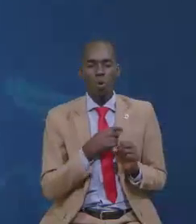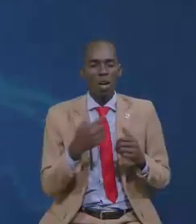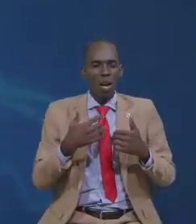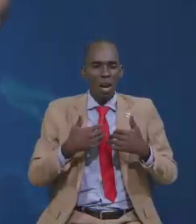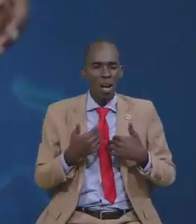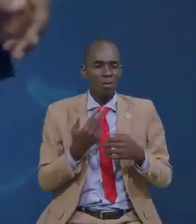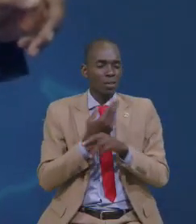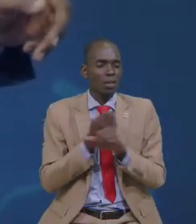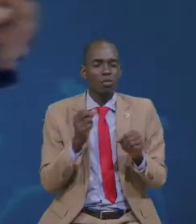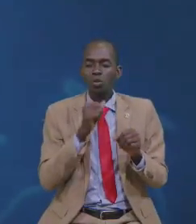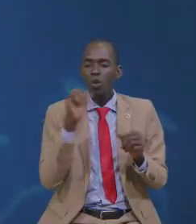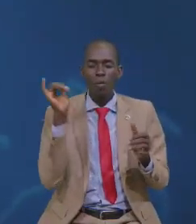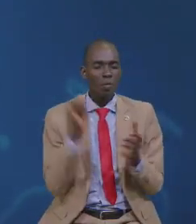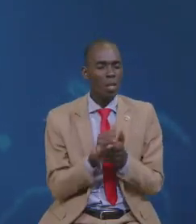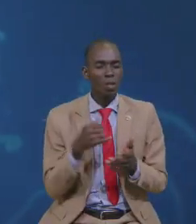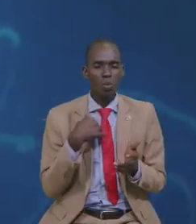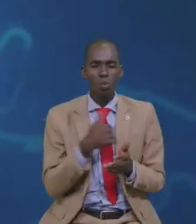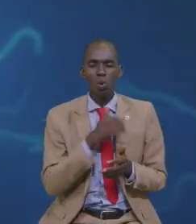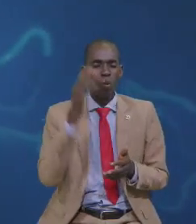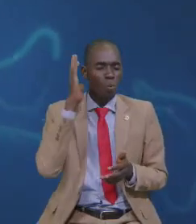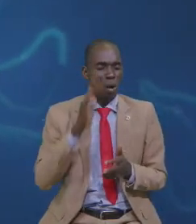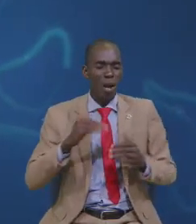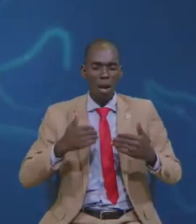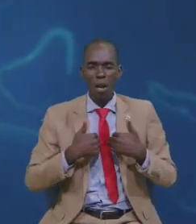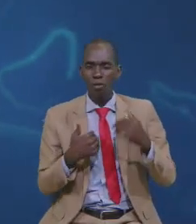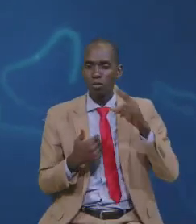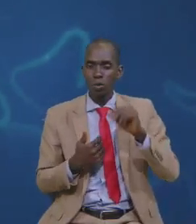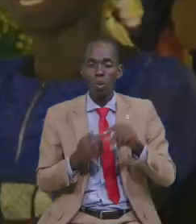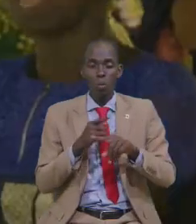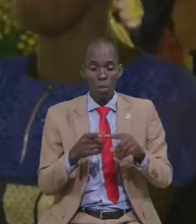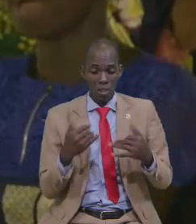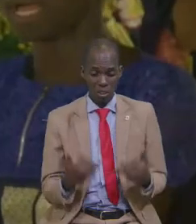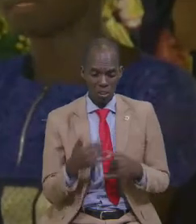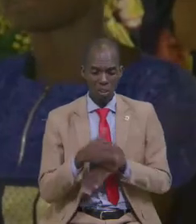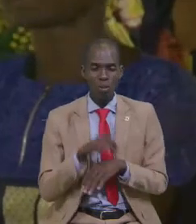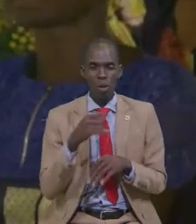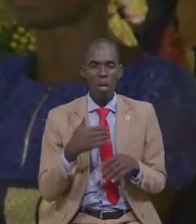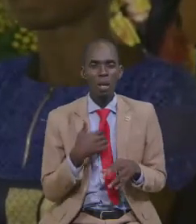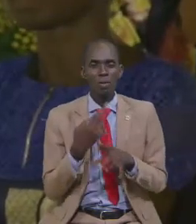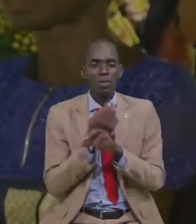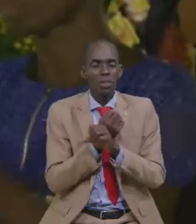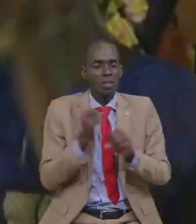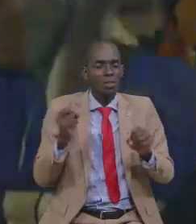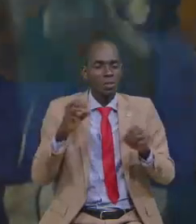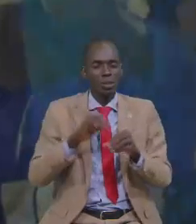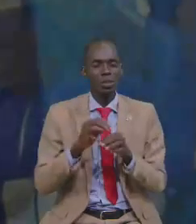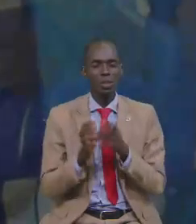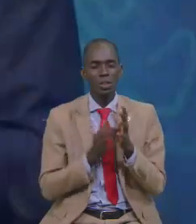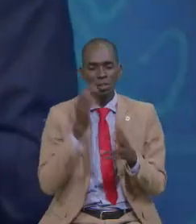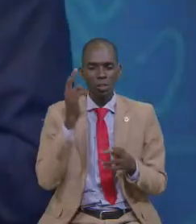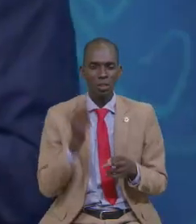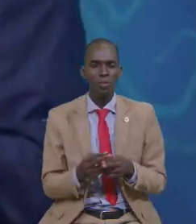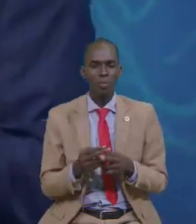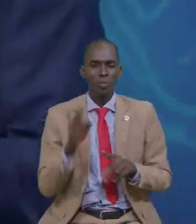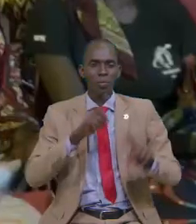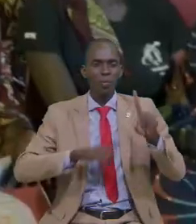we're going to have tonight. You have redemption. I have